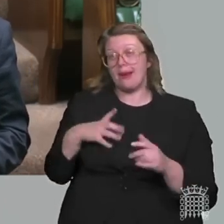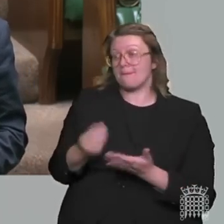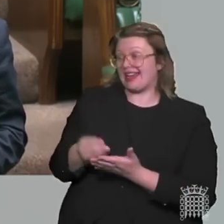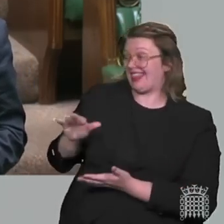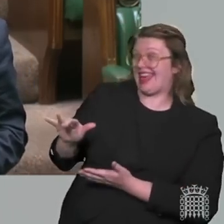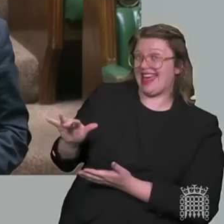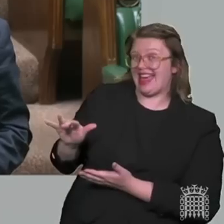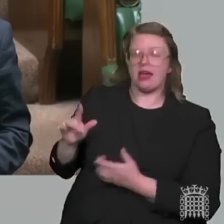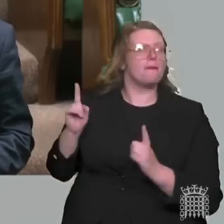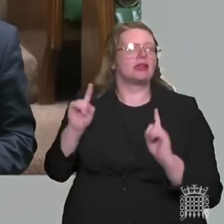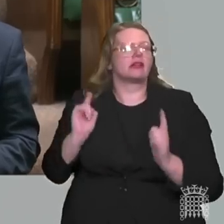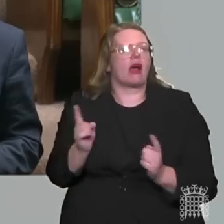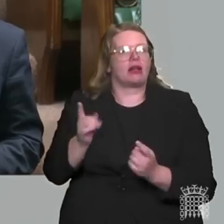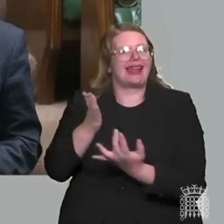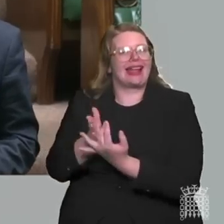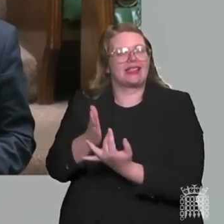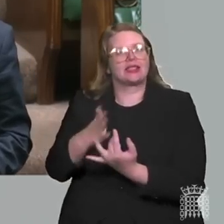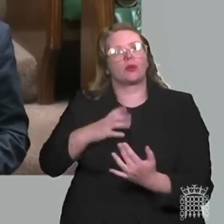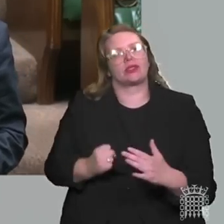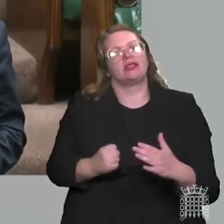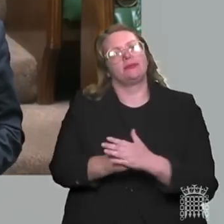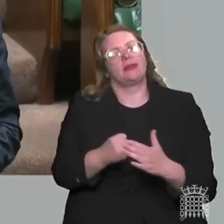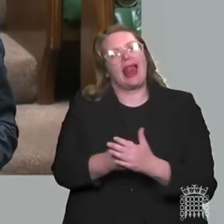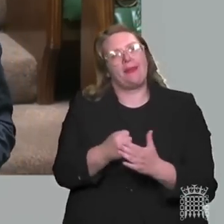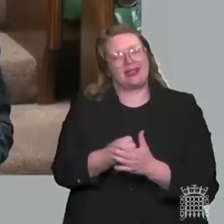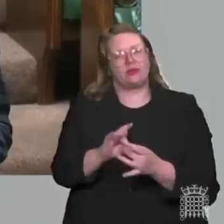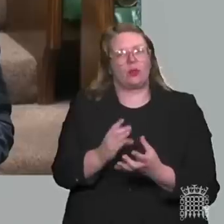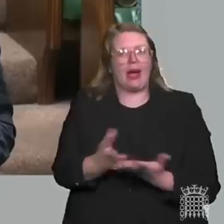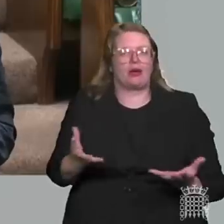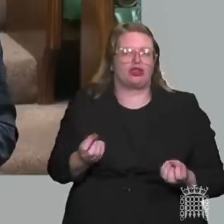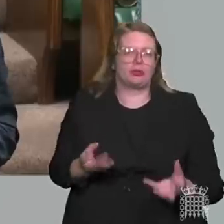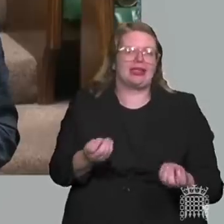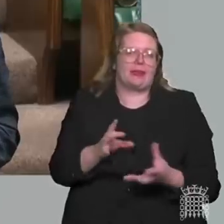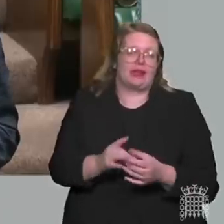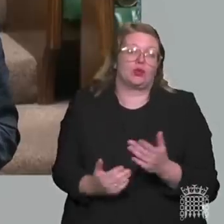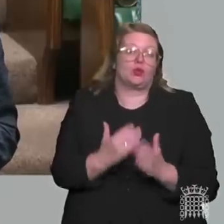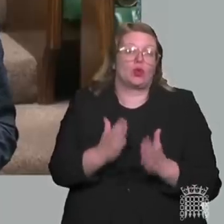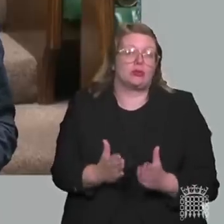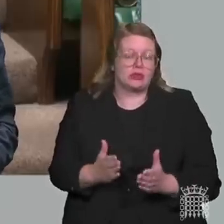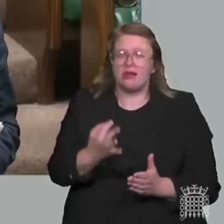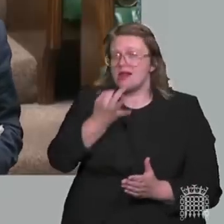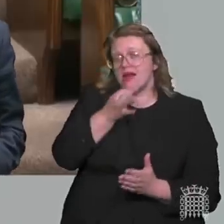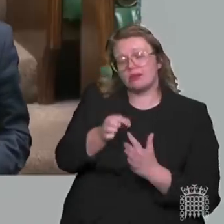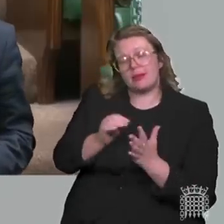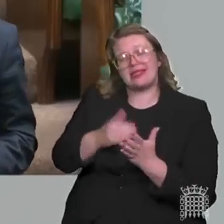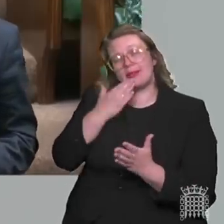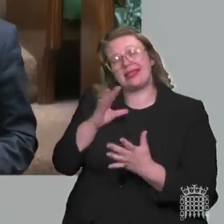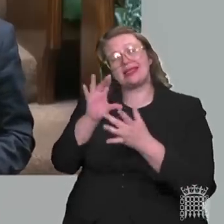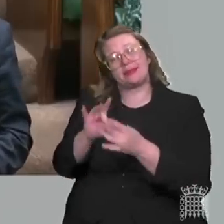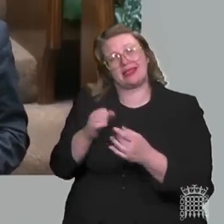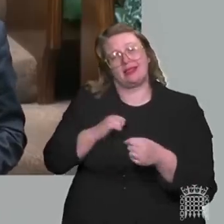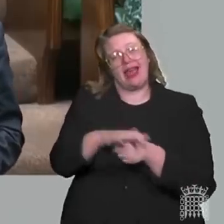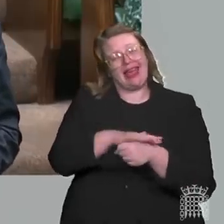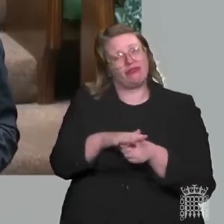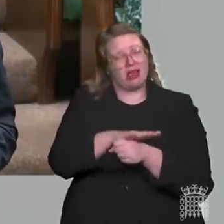ridiculous capital spending limits. So will the Prime Minister will meet with East London Foundation Trust, apply